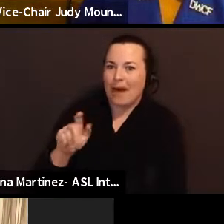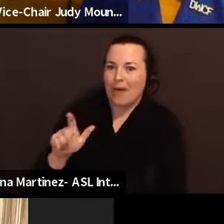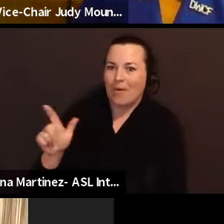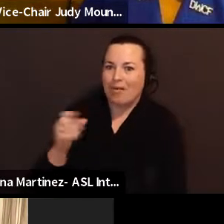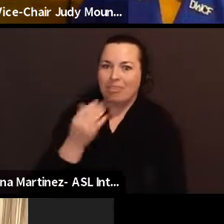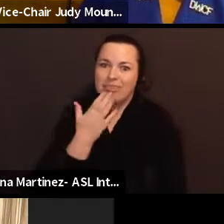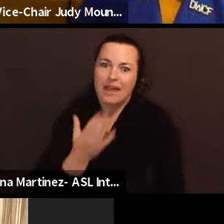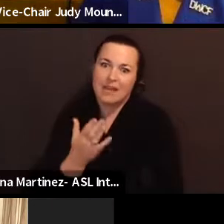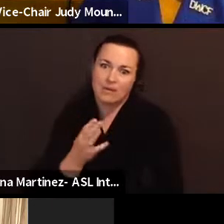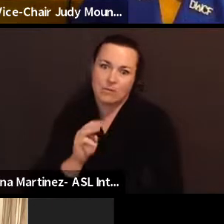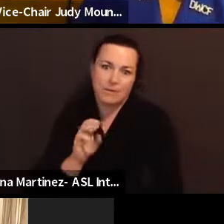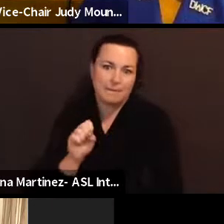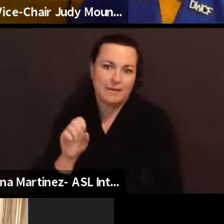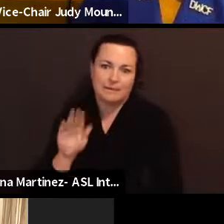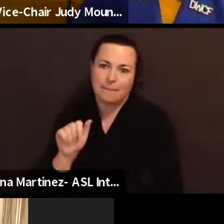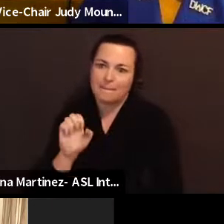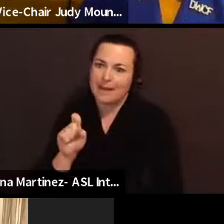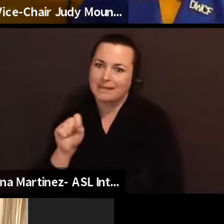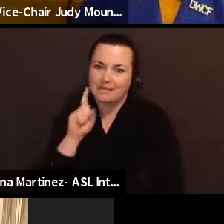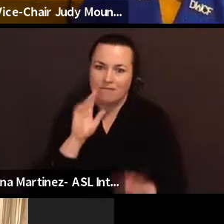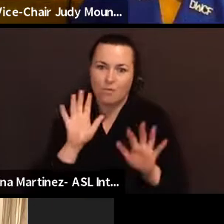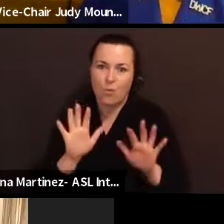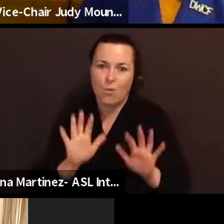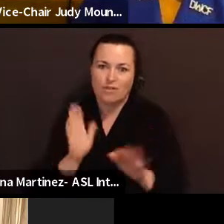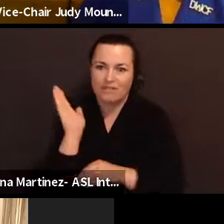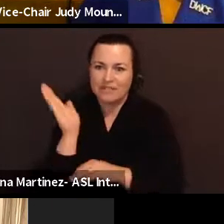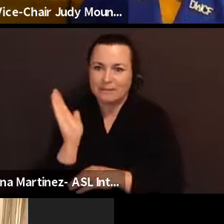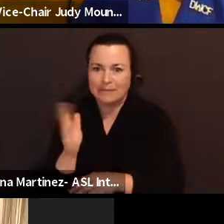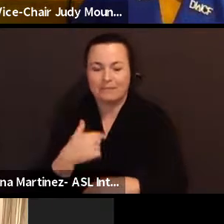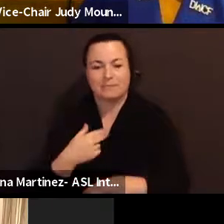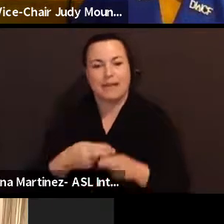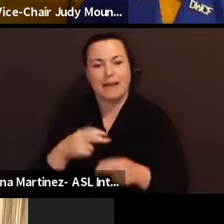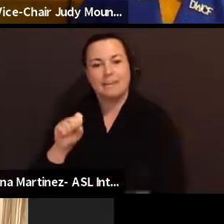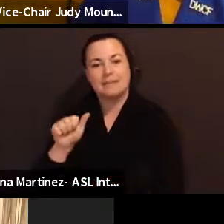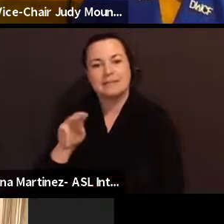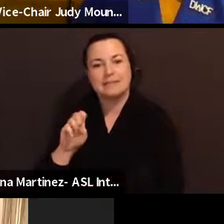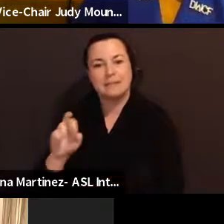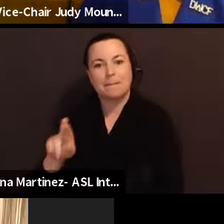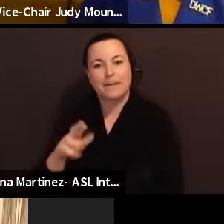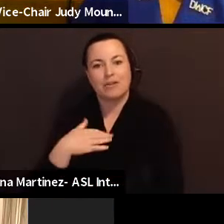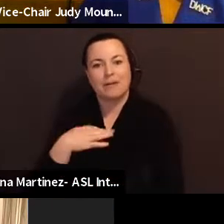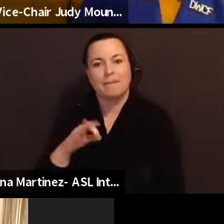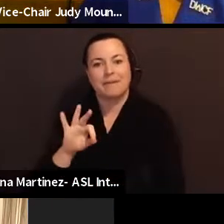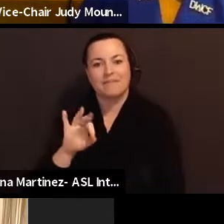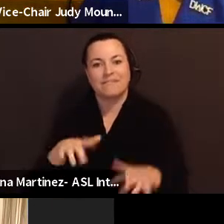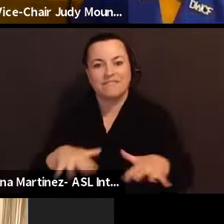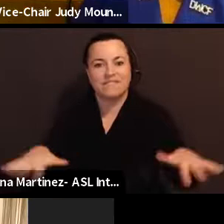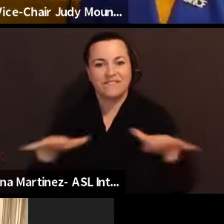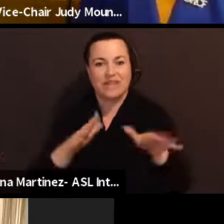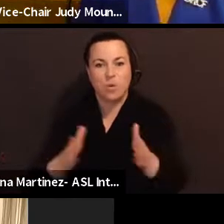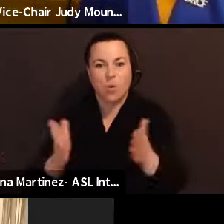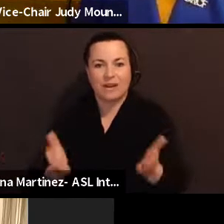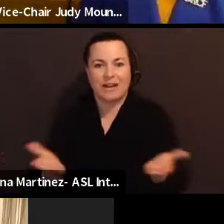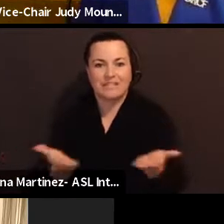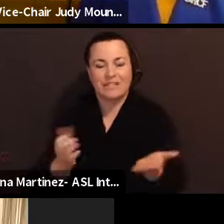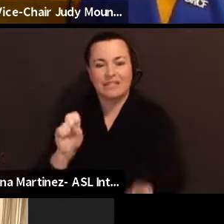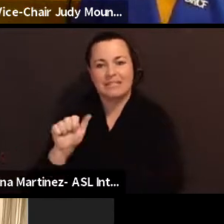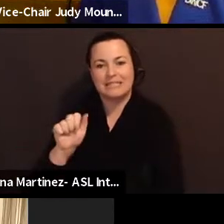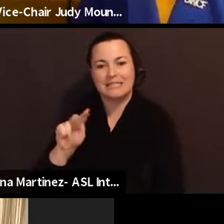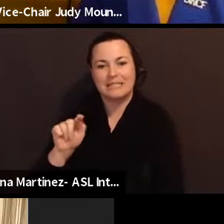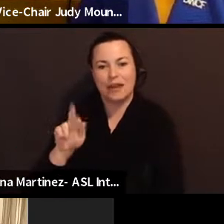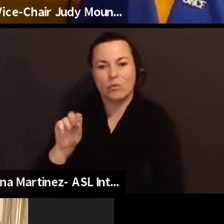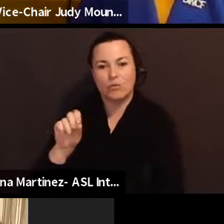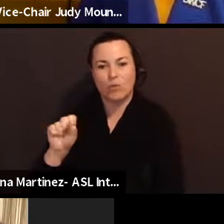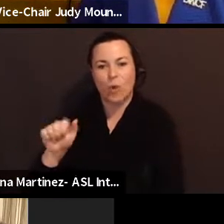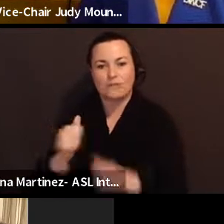speeches. My name is Samir. I'm a field organizer here in Santa Rosa County in the Panhandle with the Biden